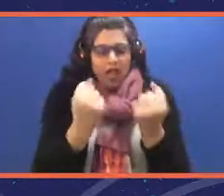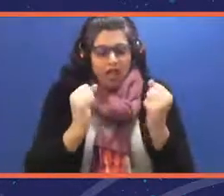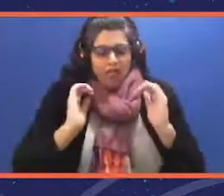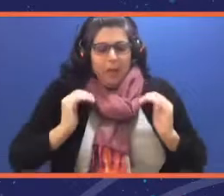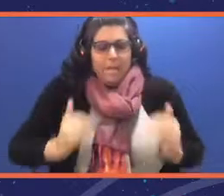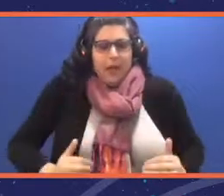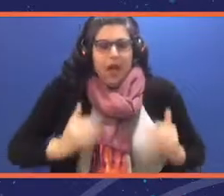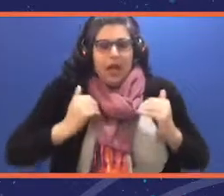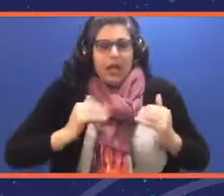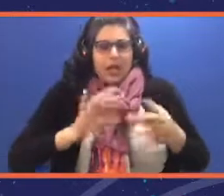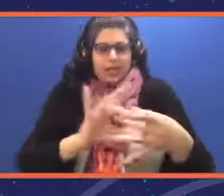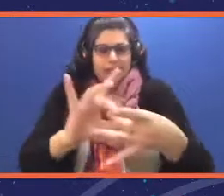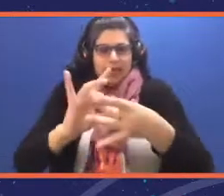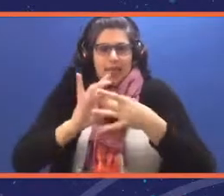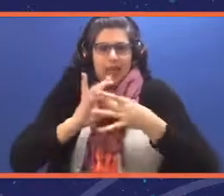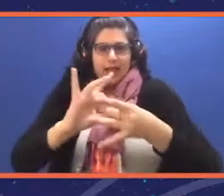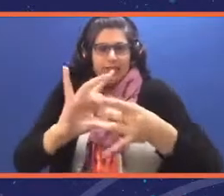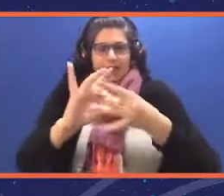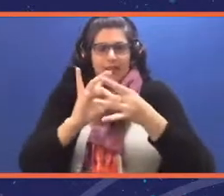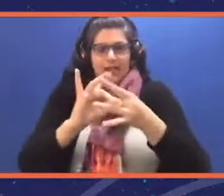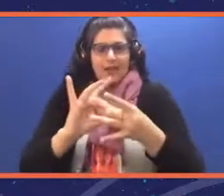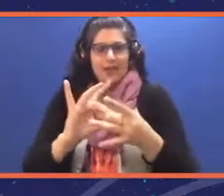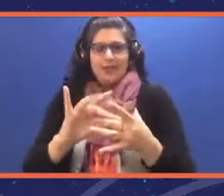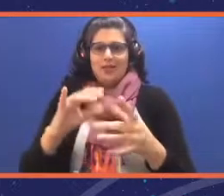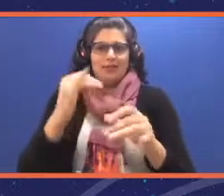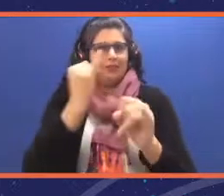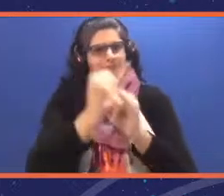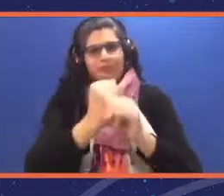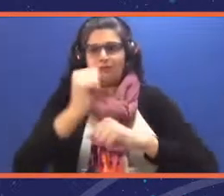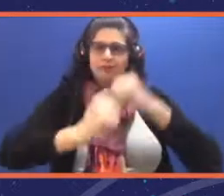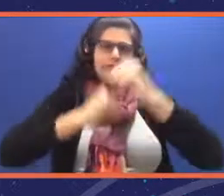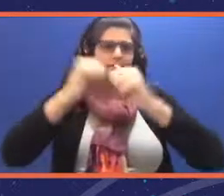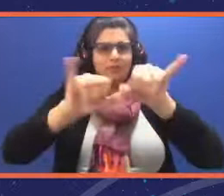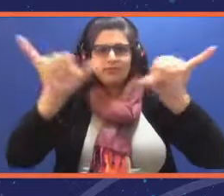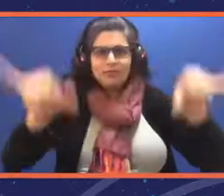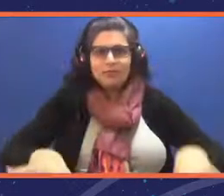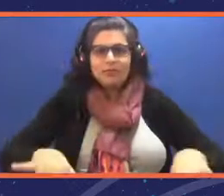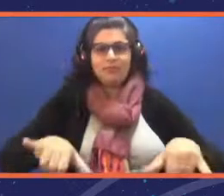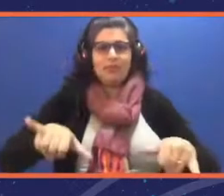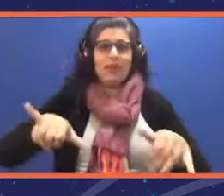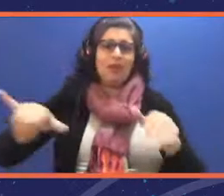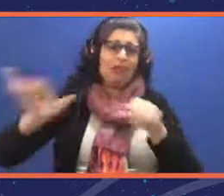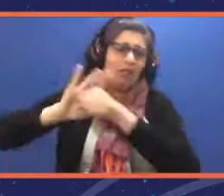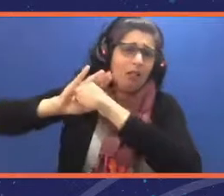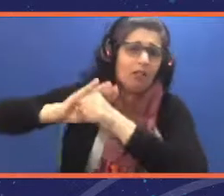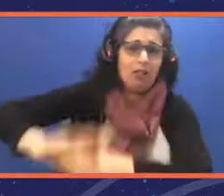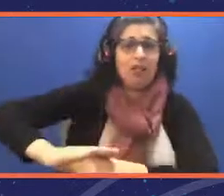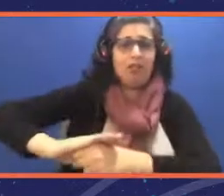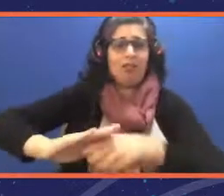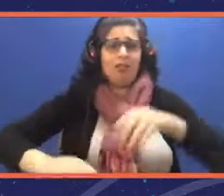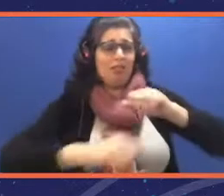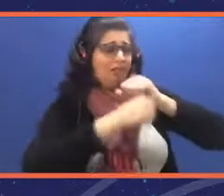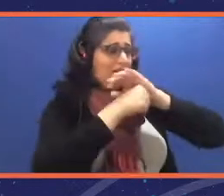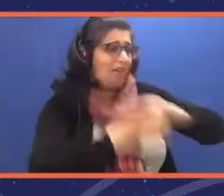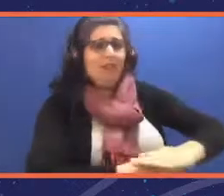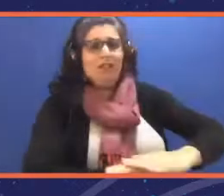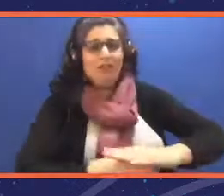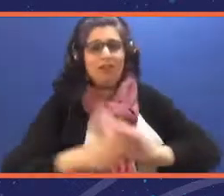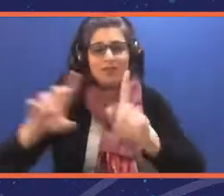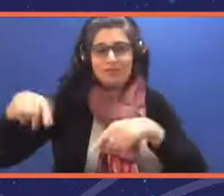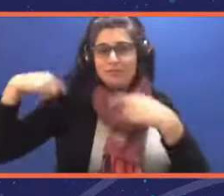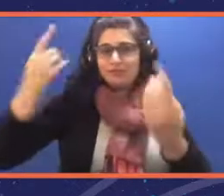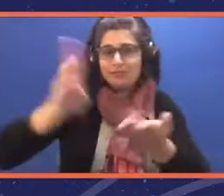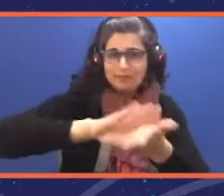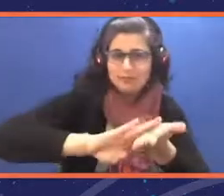that connects with institutional infrastructures and the racism and the oppressions that we face. It's deep,